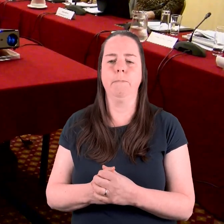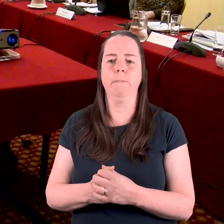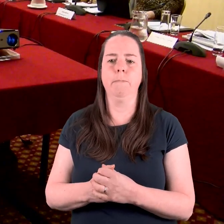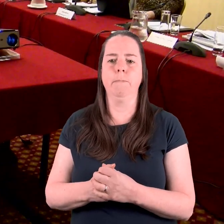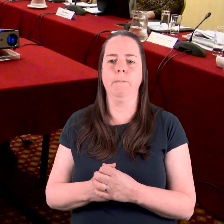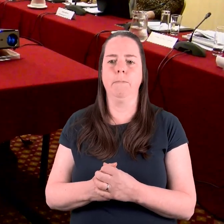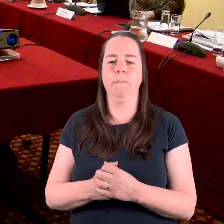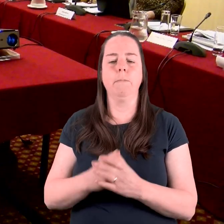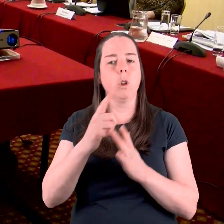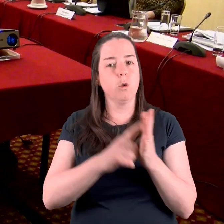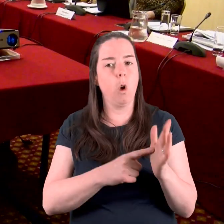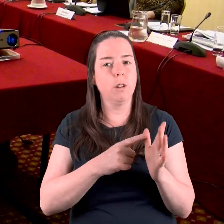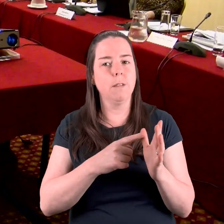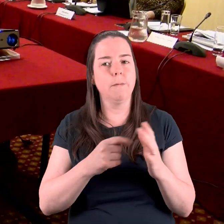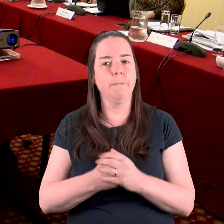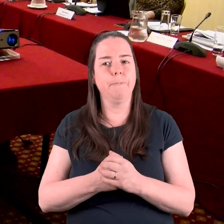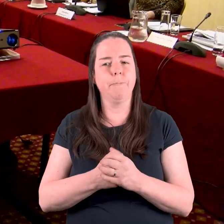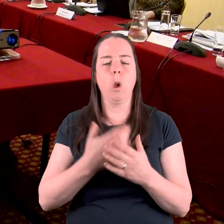that.